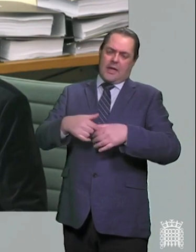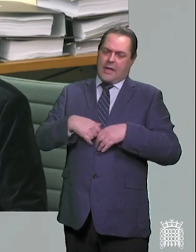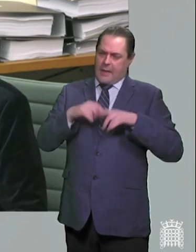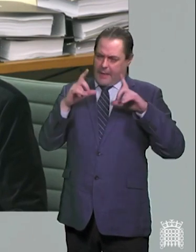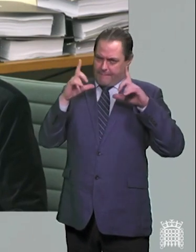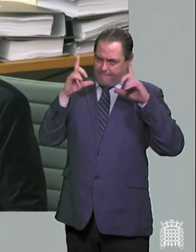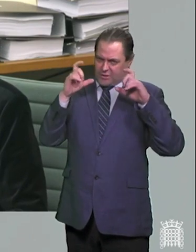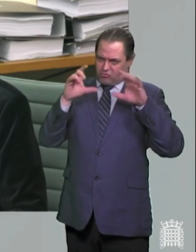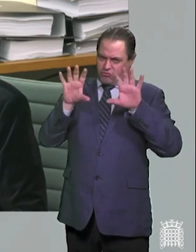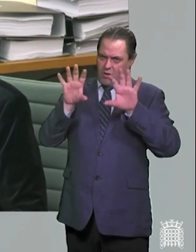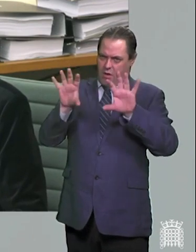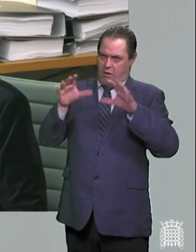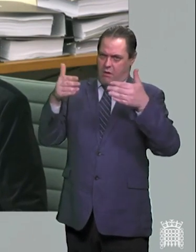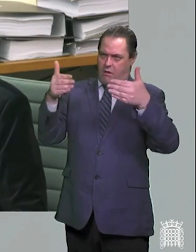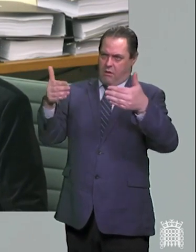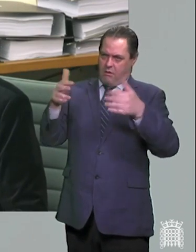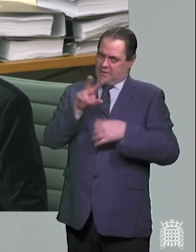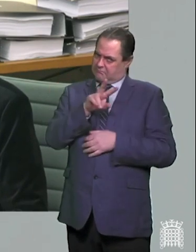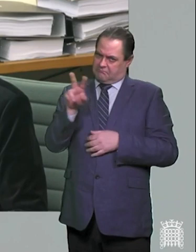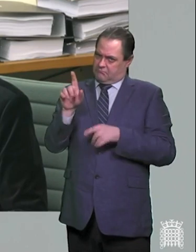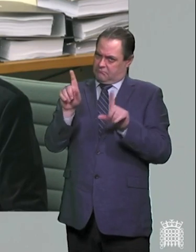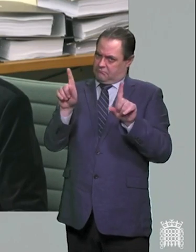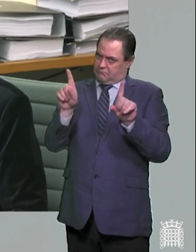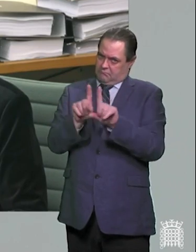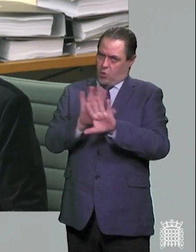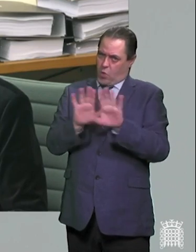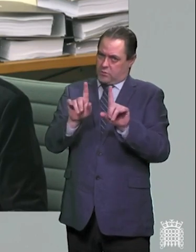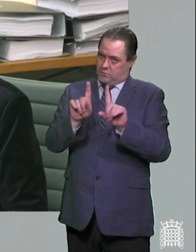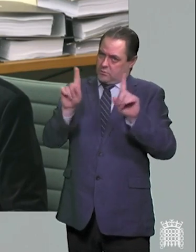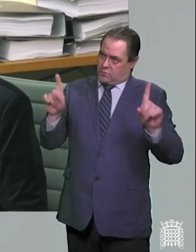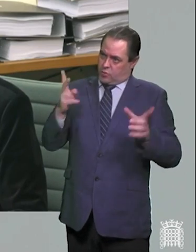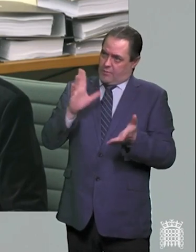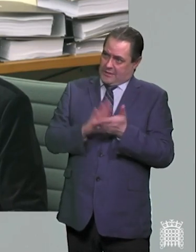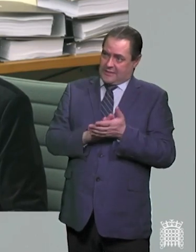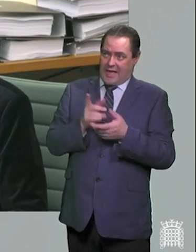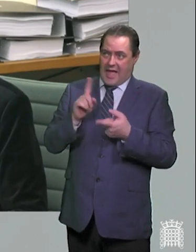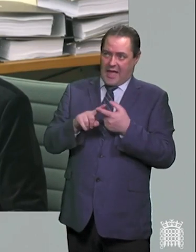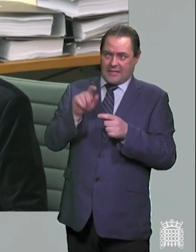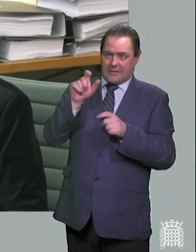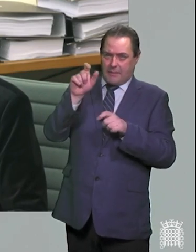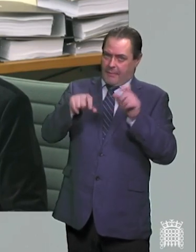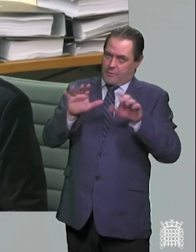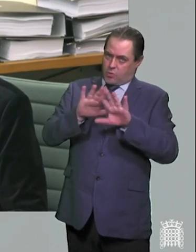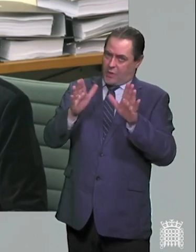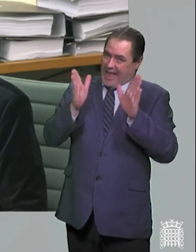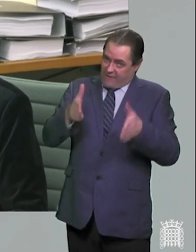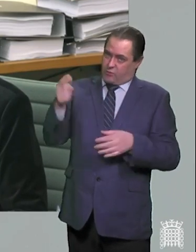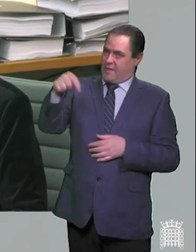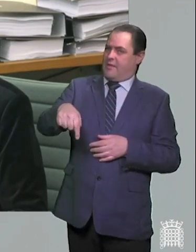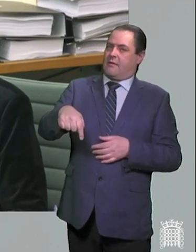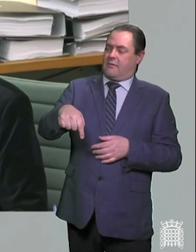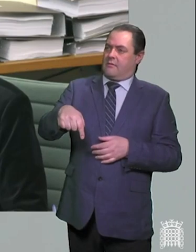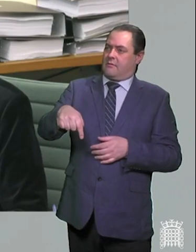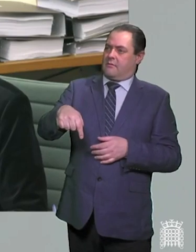we see on the screen show the gathering wasn't socially distanced and it was attended by people who were not absolutely necessary to be